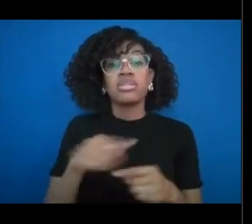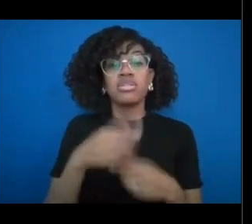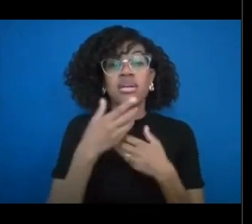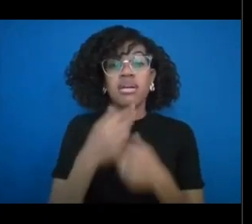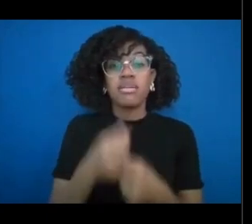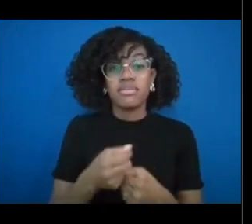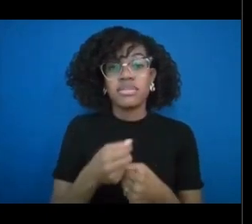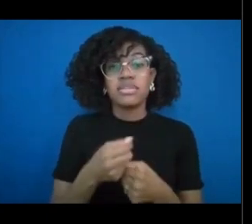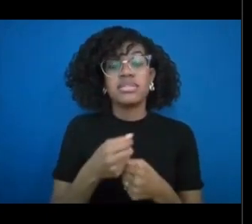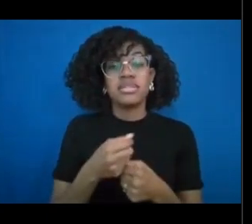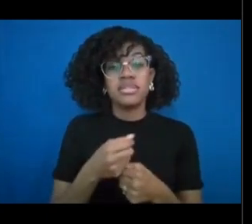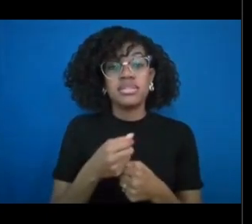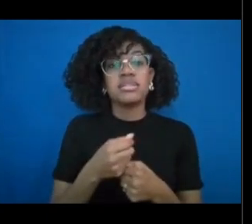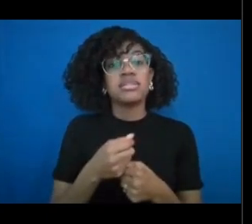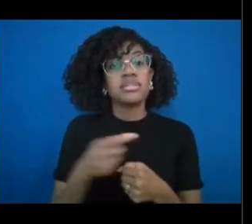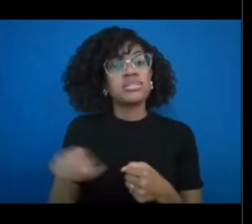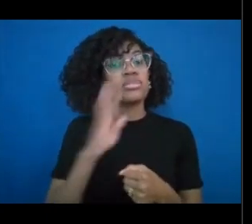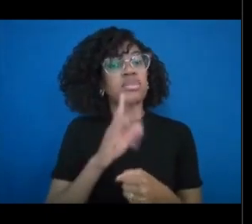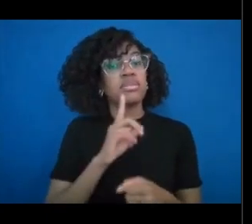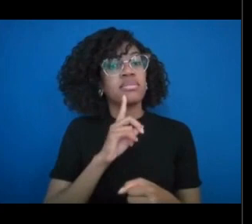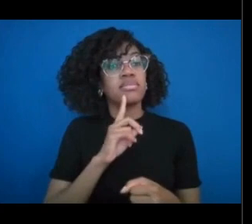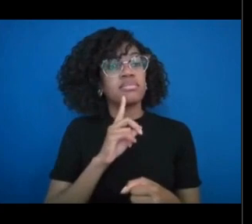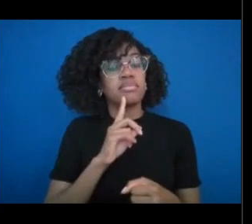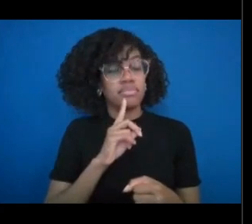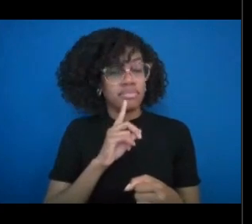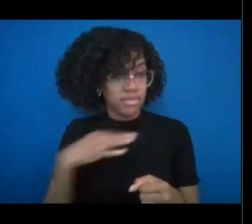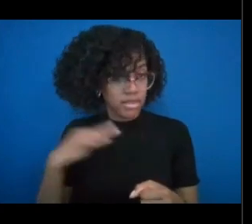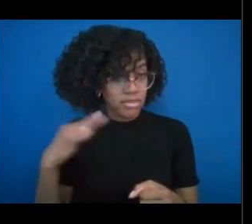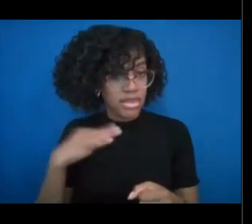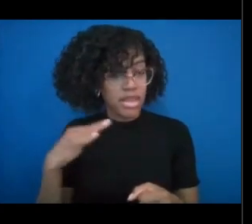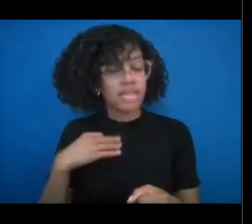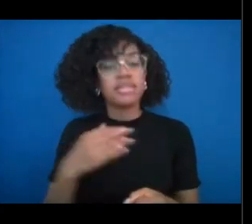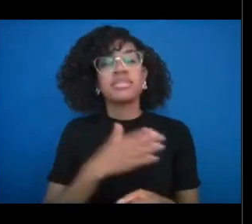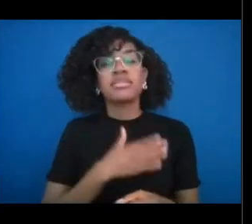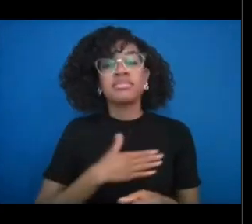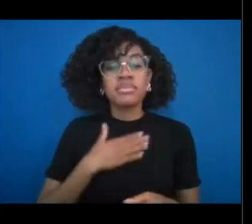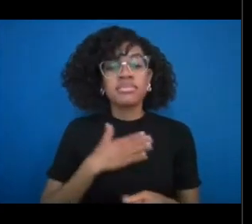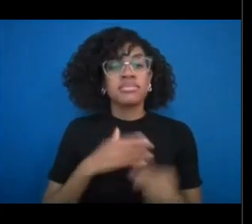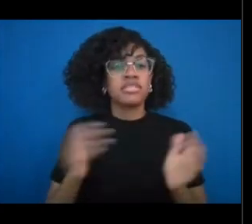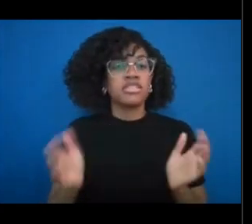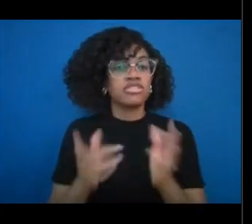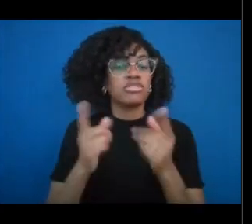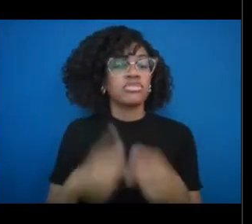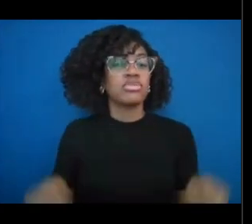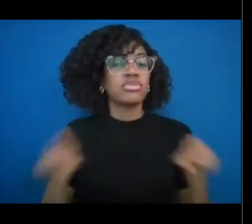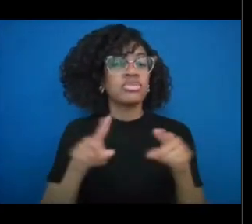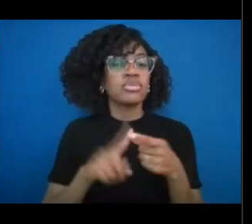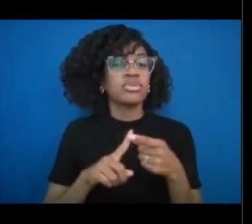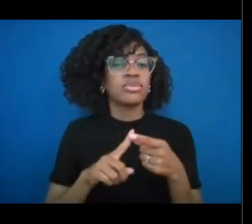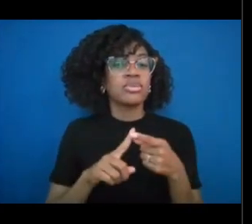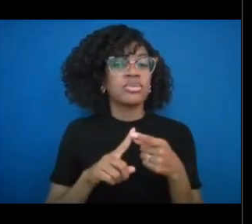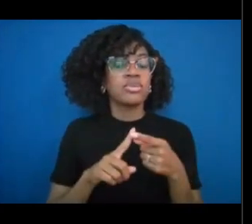you are going to apply, I encourage you to